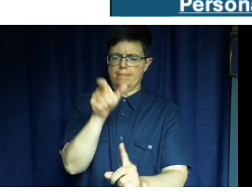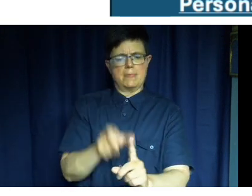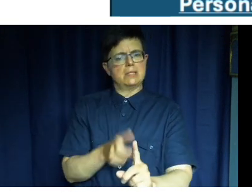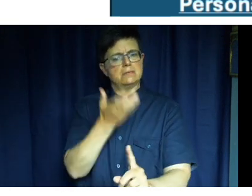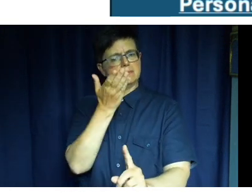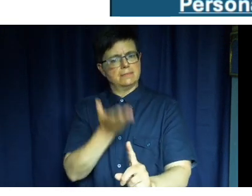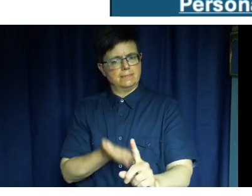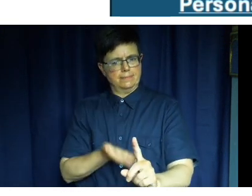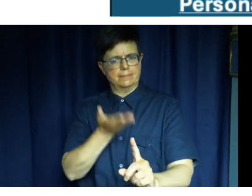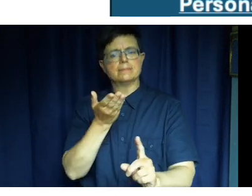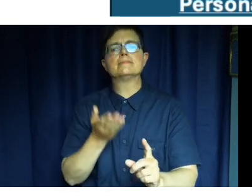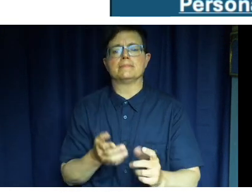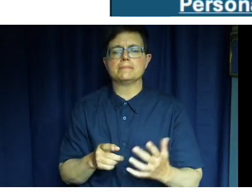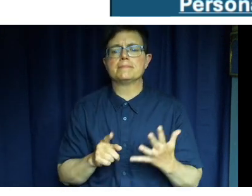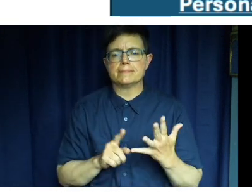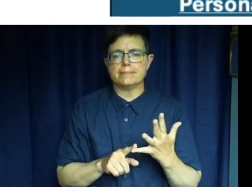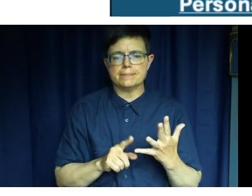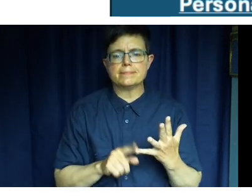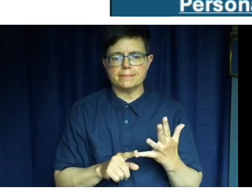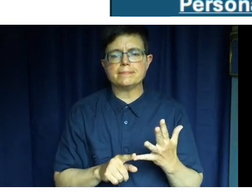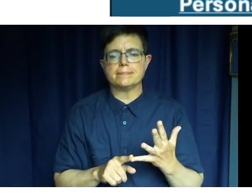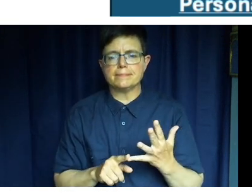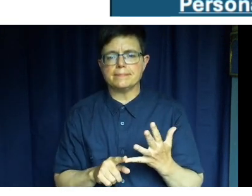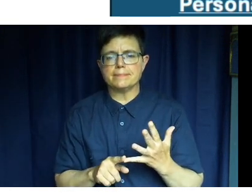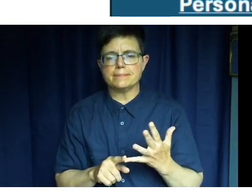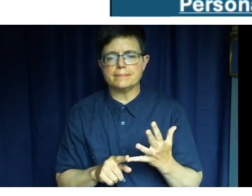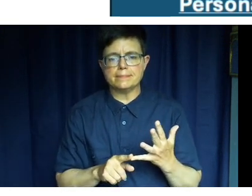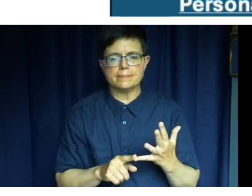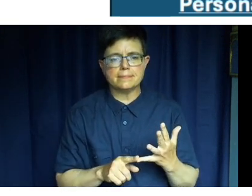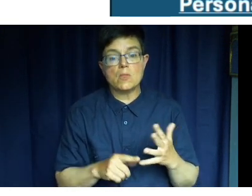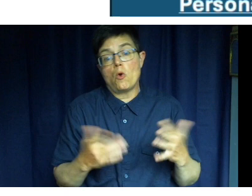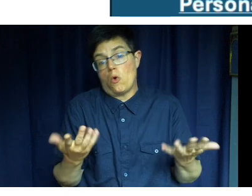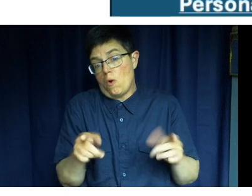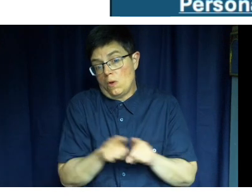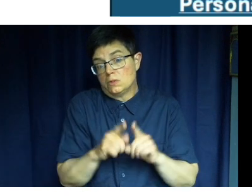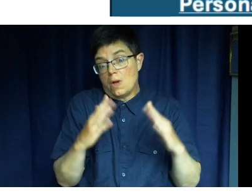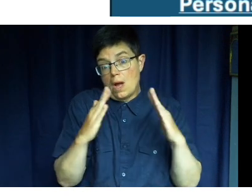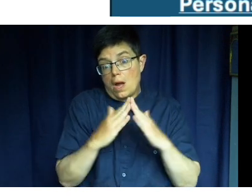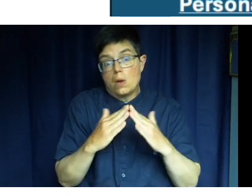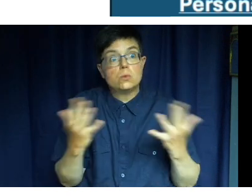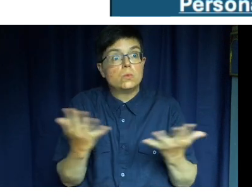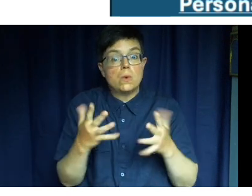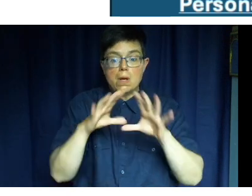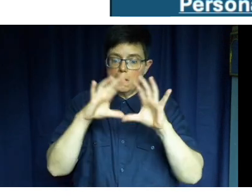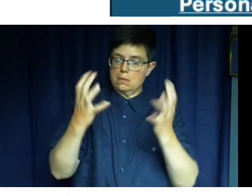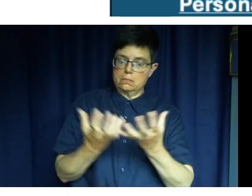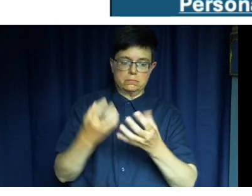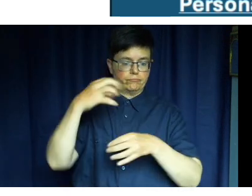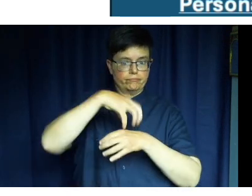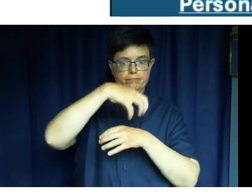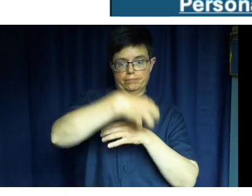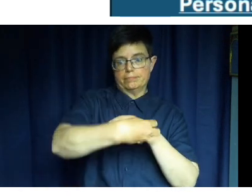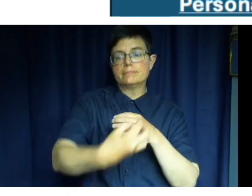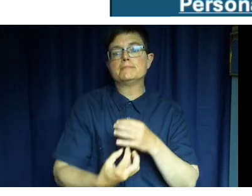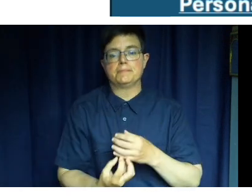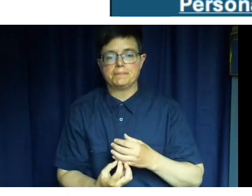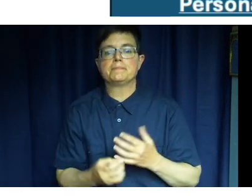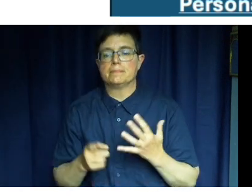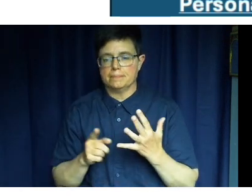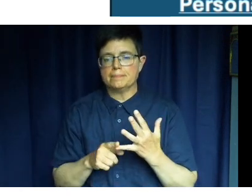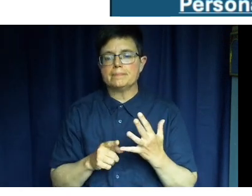can function. For example, it matters how old you are. It matters how much money you have. Or it may matter where you